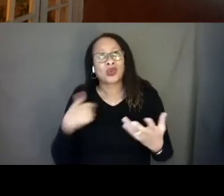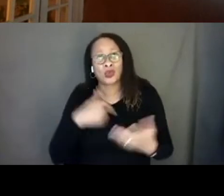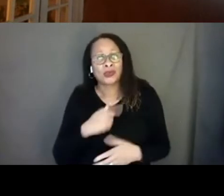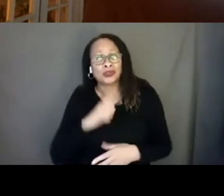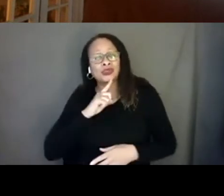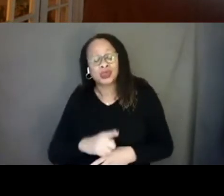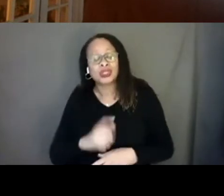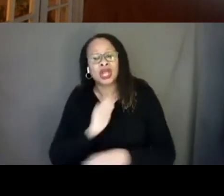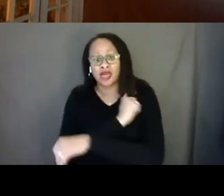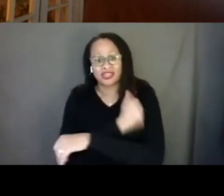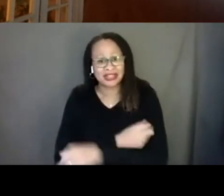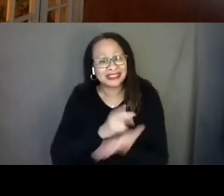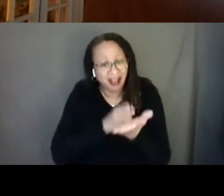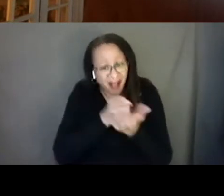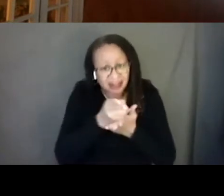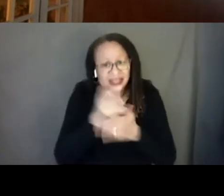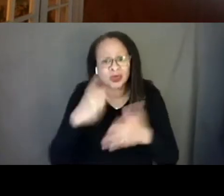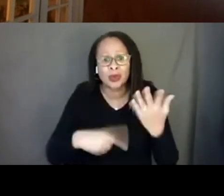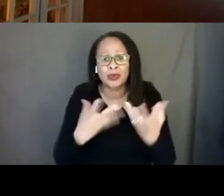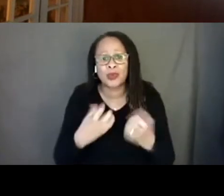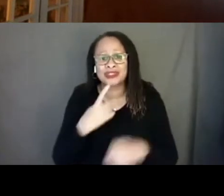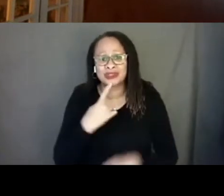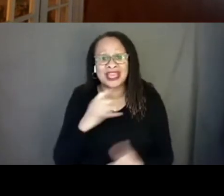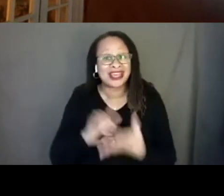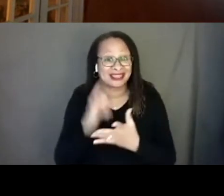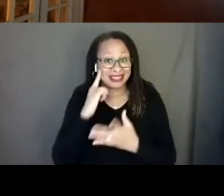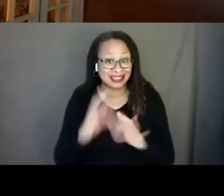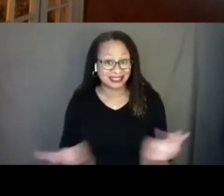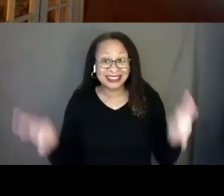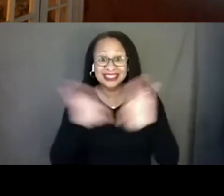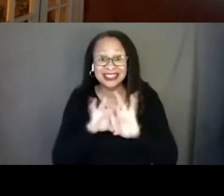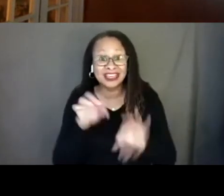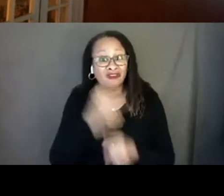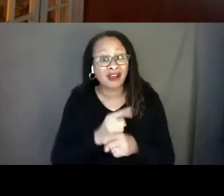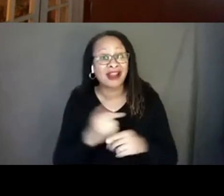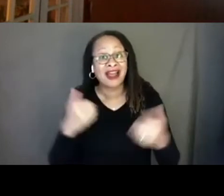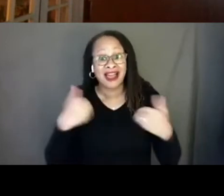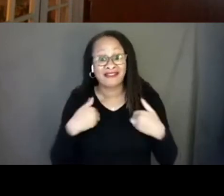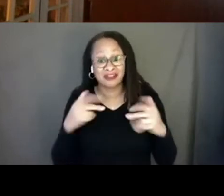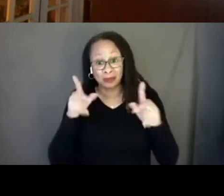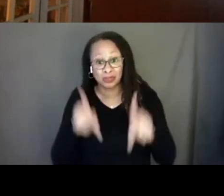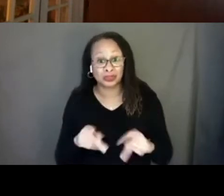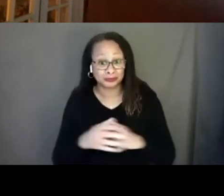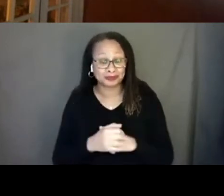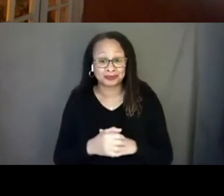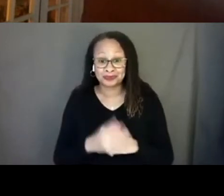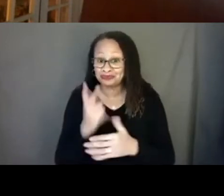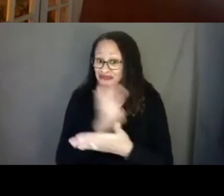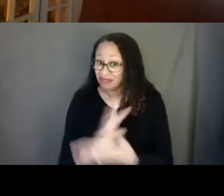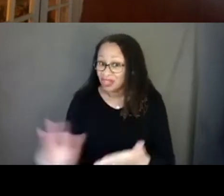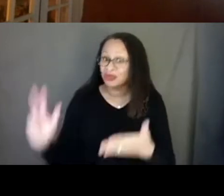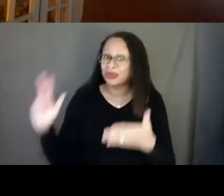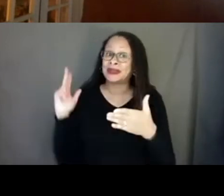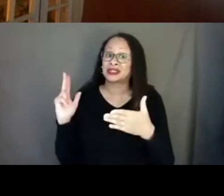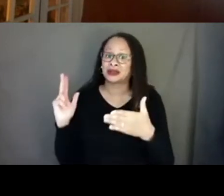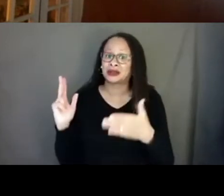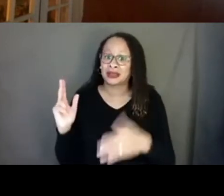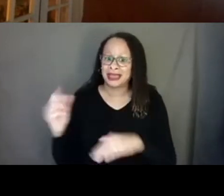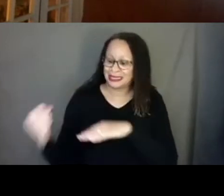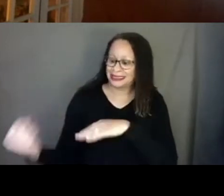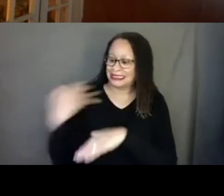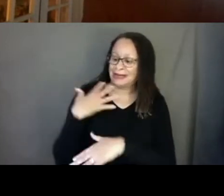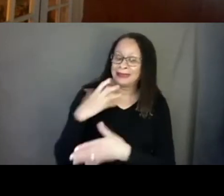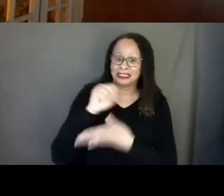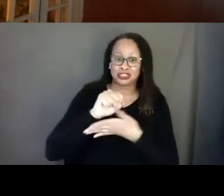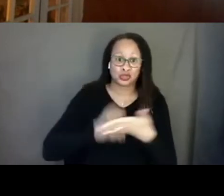we wanted to represent. And I think that's key, right? I had somebody 3 weeks ago send me a script. They